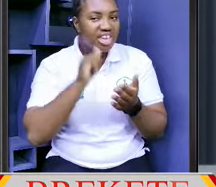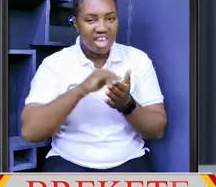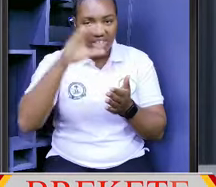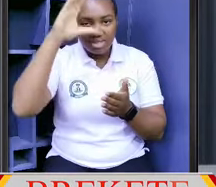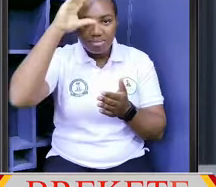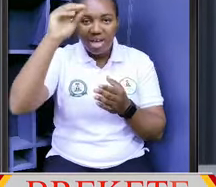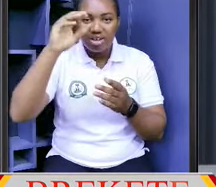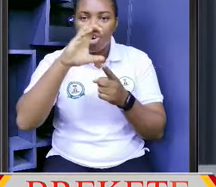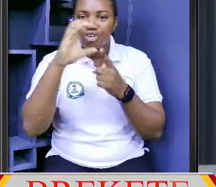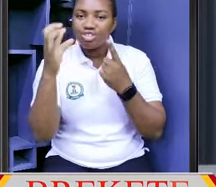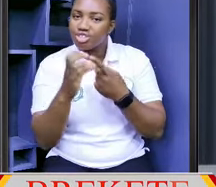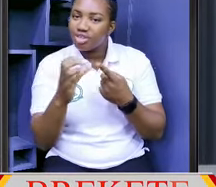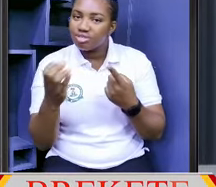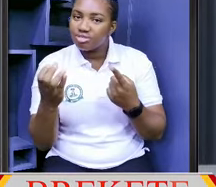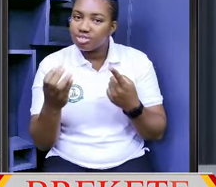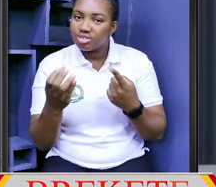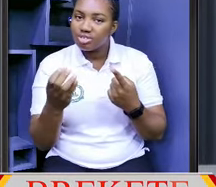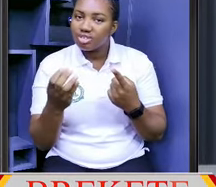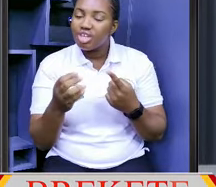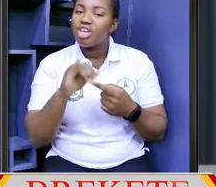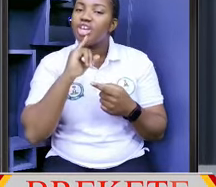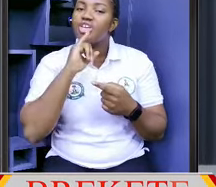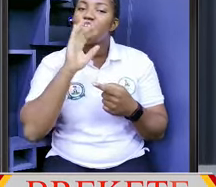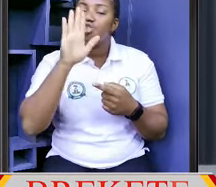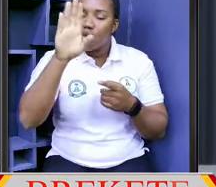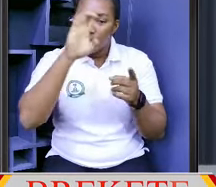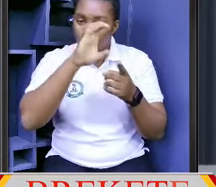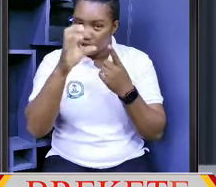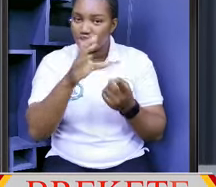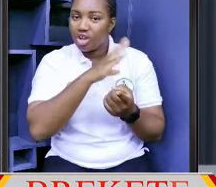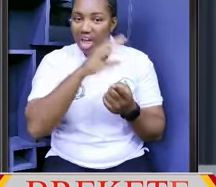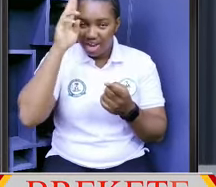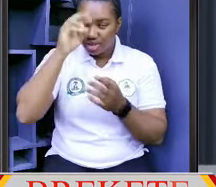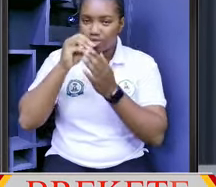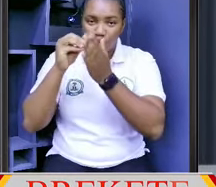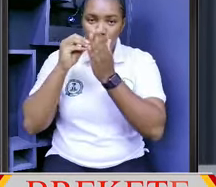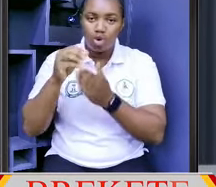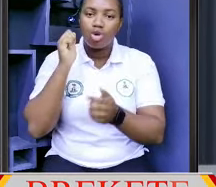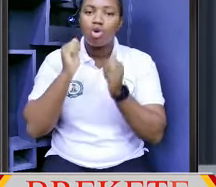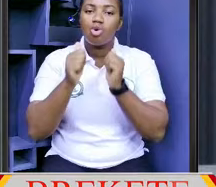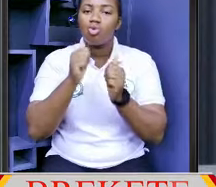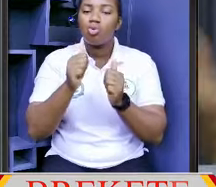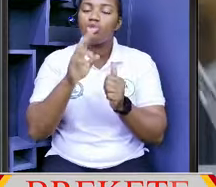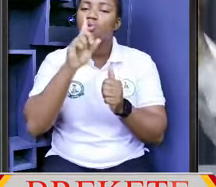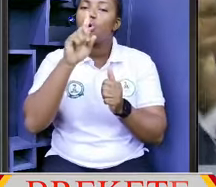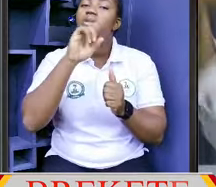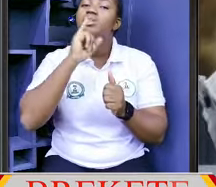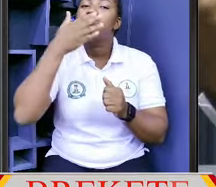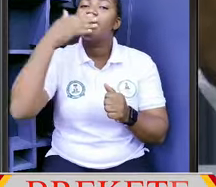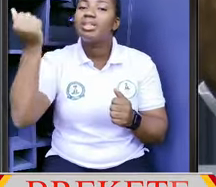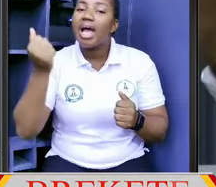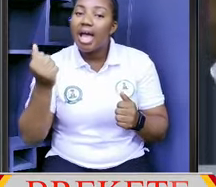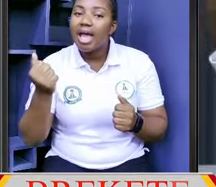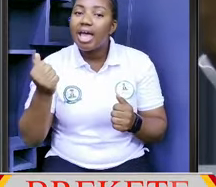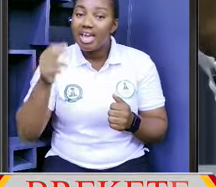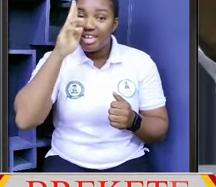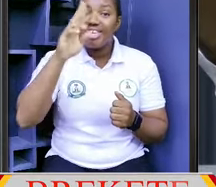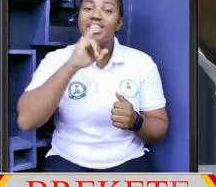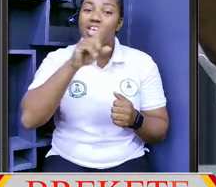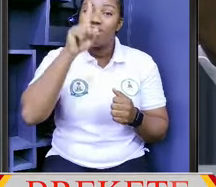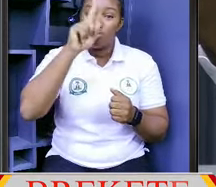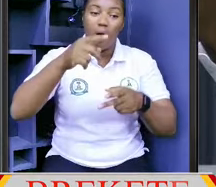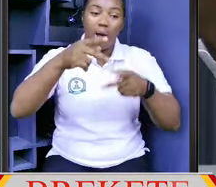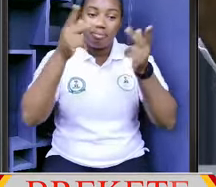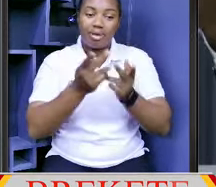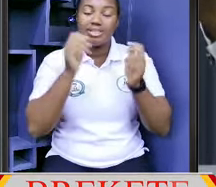condition, when I condition and in condition, which one better pass? If there one place, you know if you